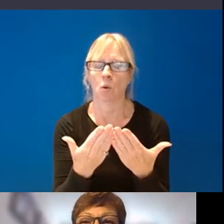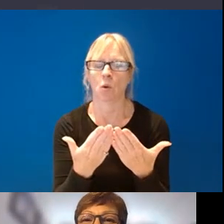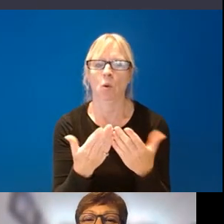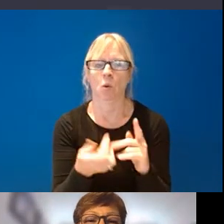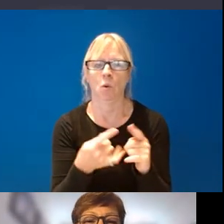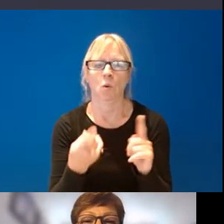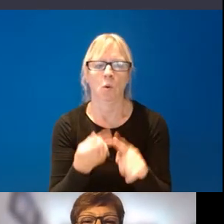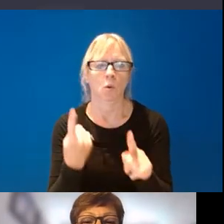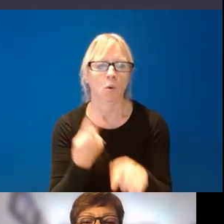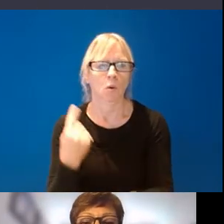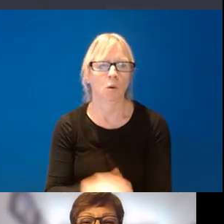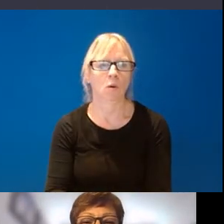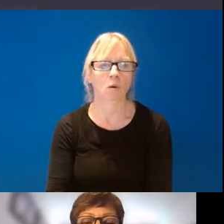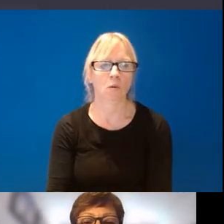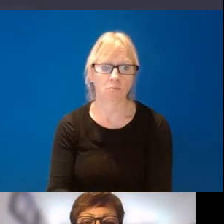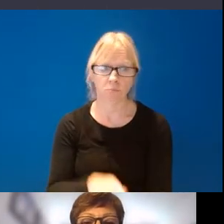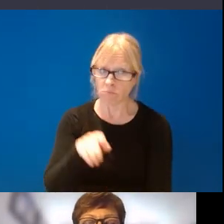one.